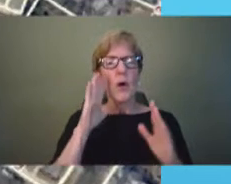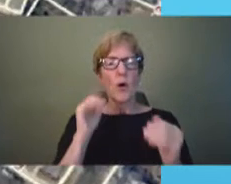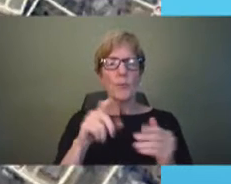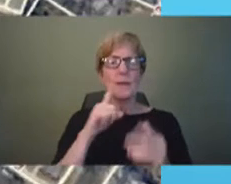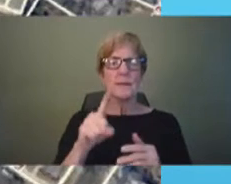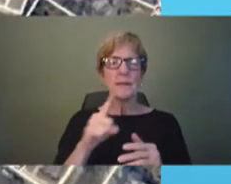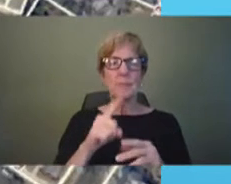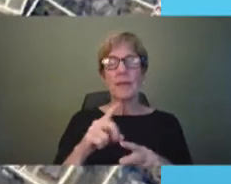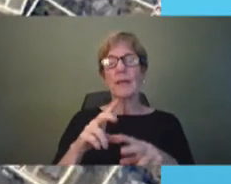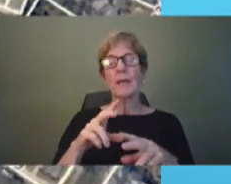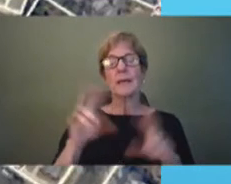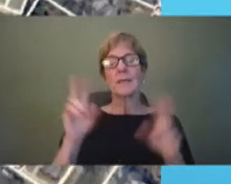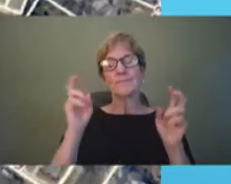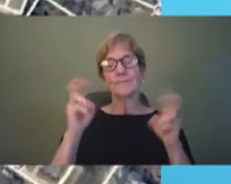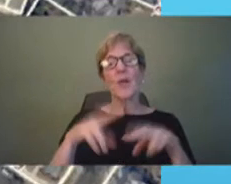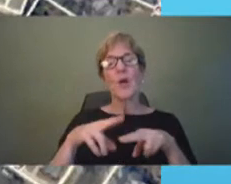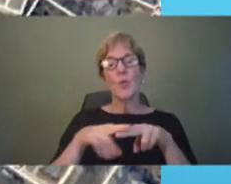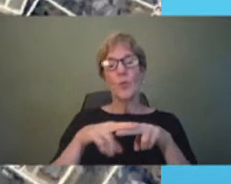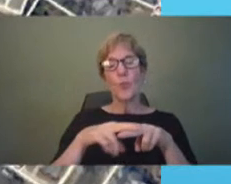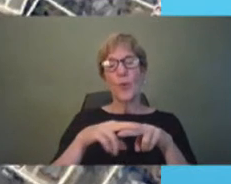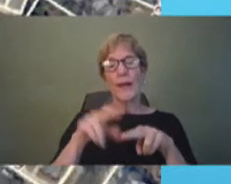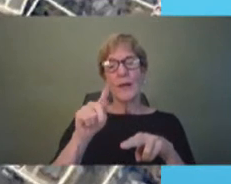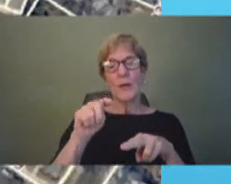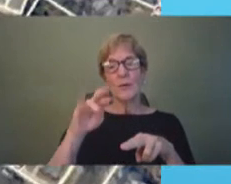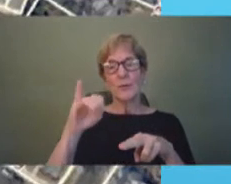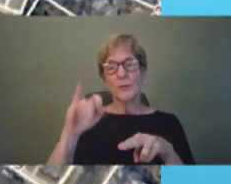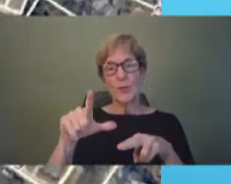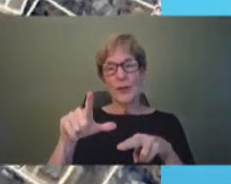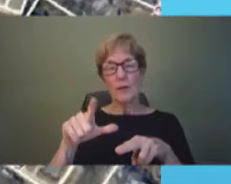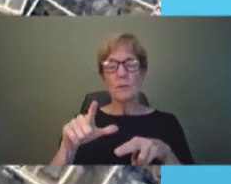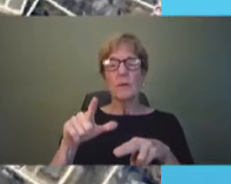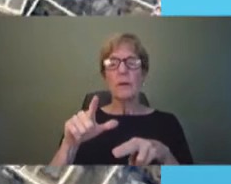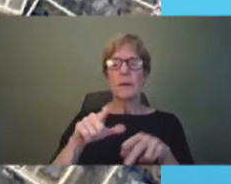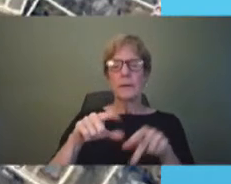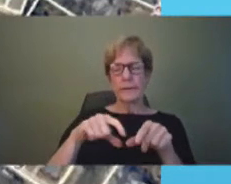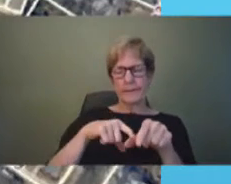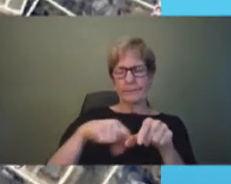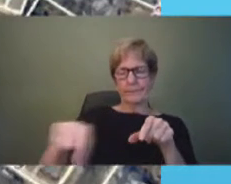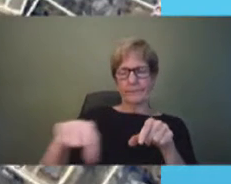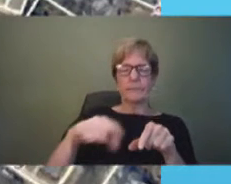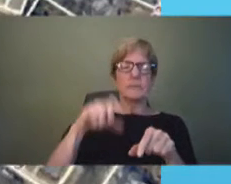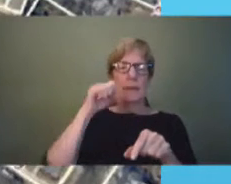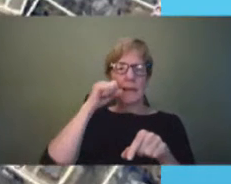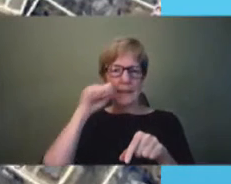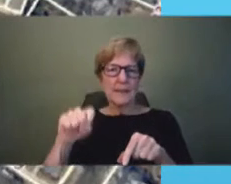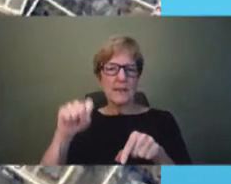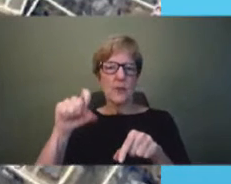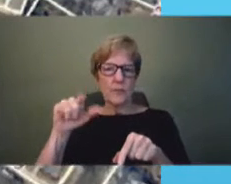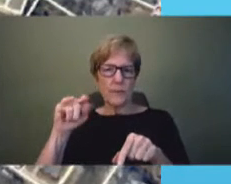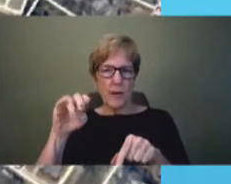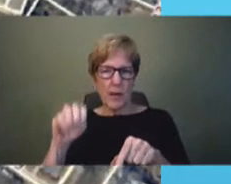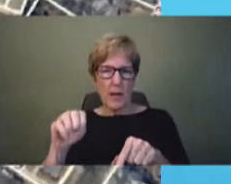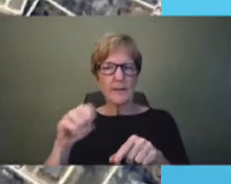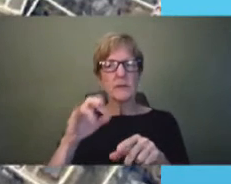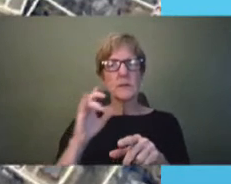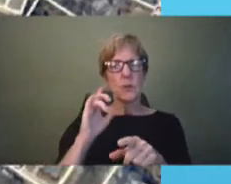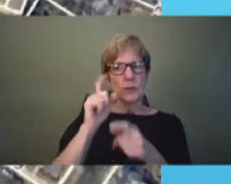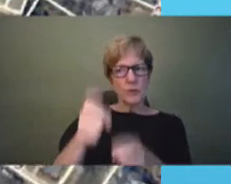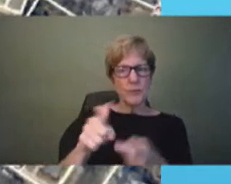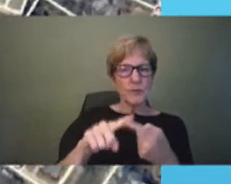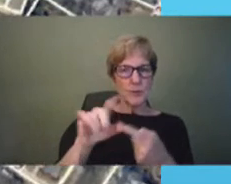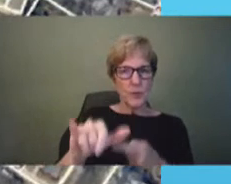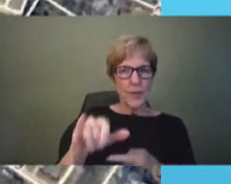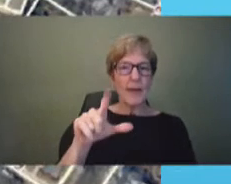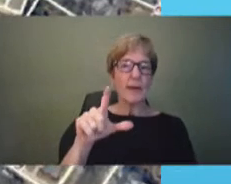trail uh but behind the sil line behind this development so a contribution towards that uh LaVine team is committed